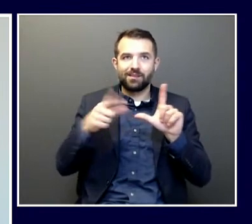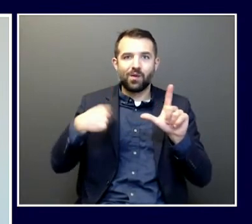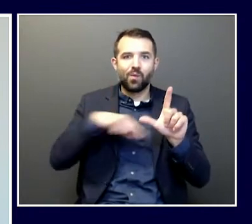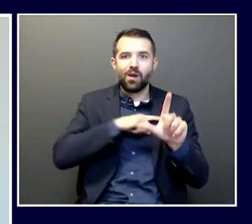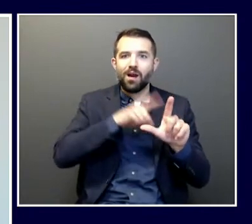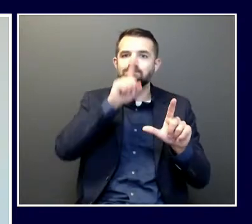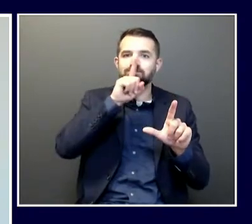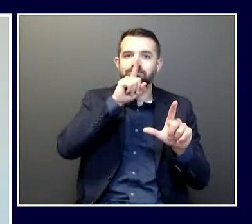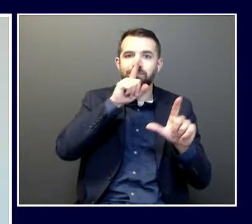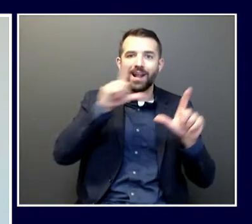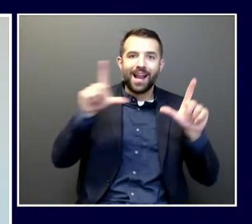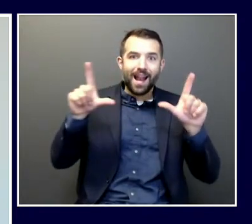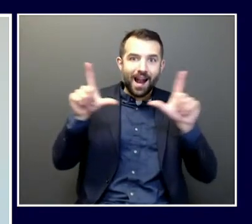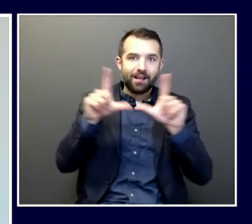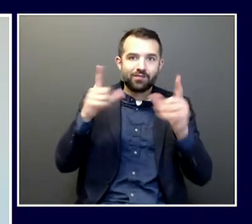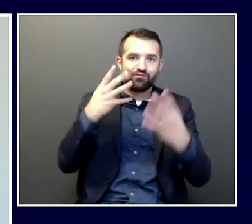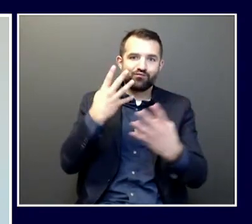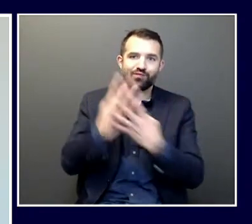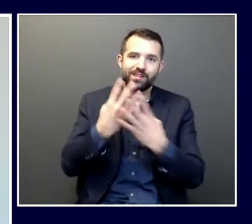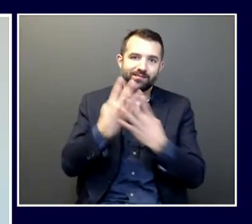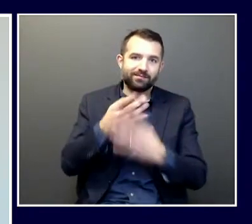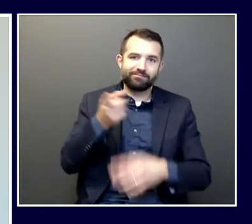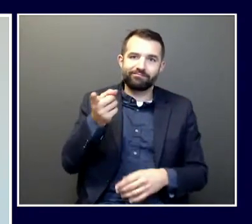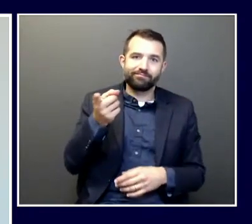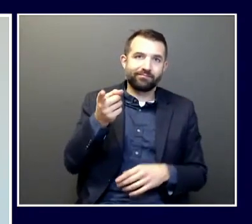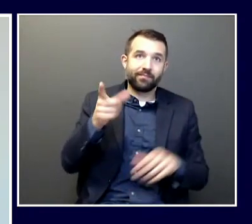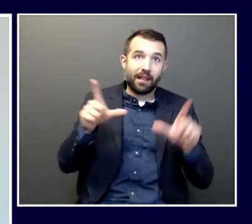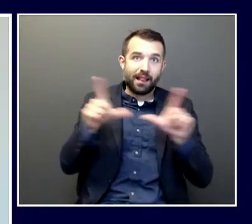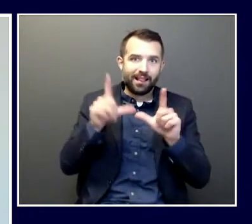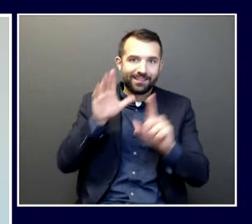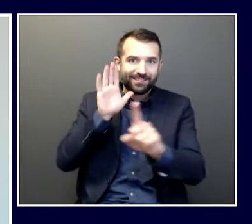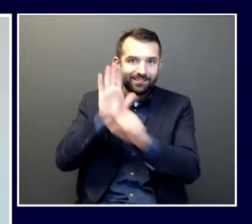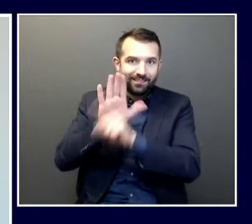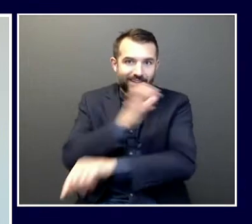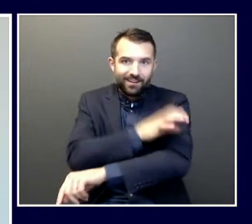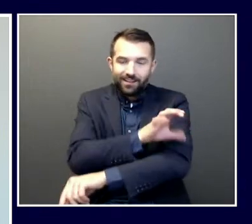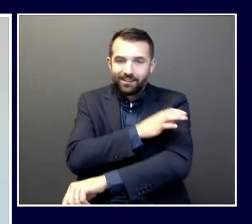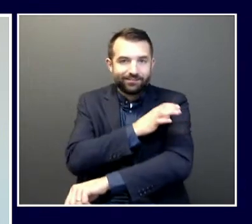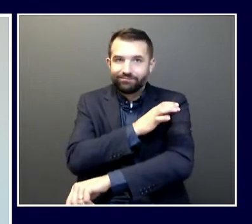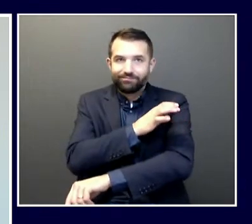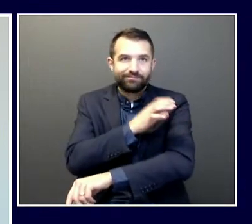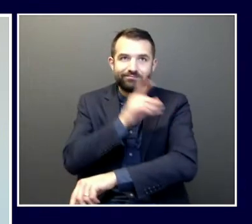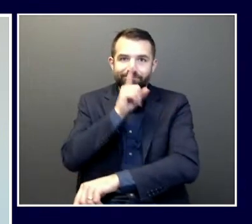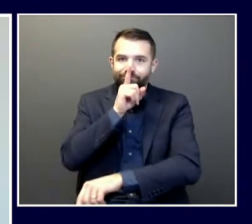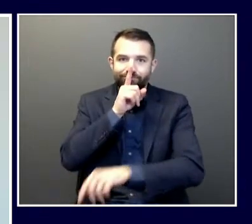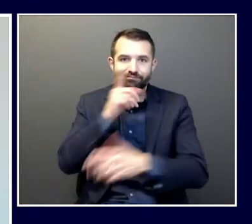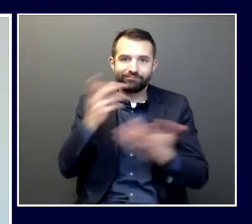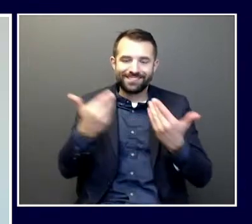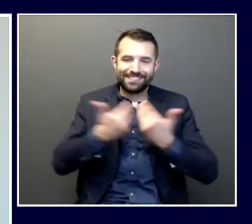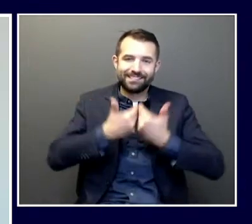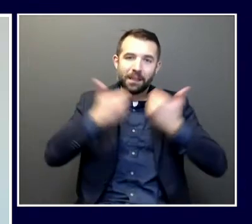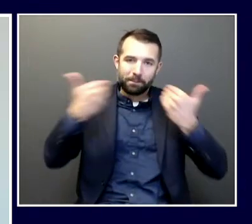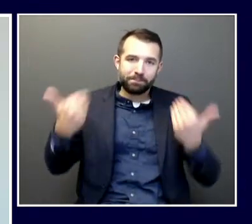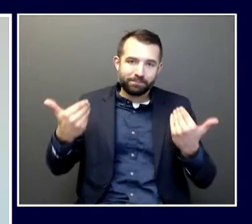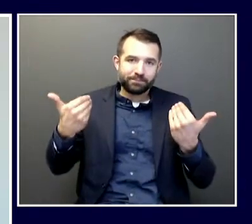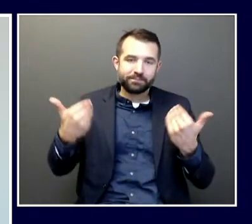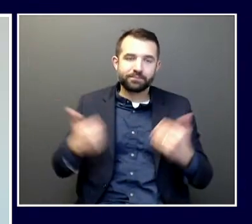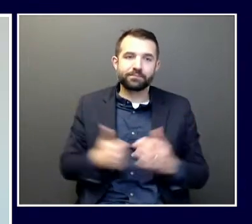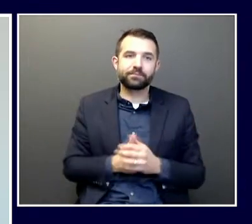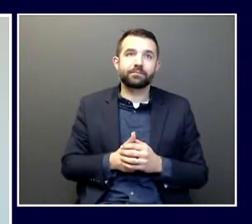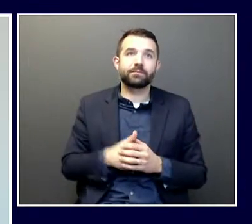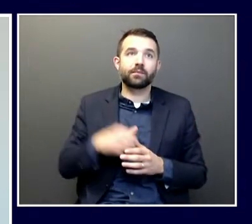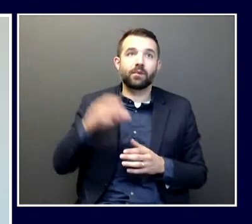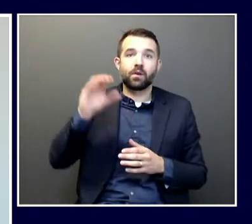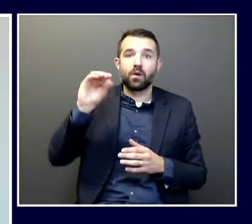within them, so it's outside of our scope. I would note that the OSHA rule that was